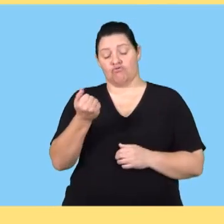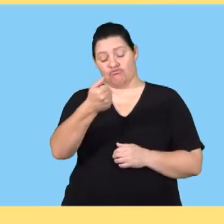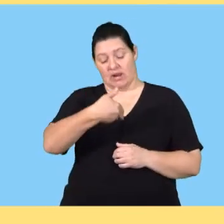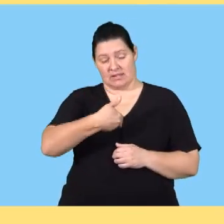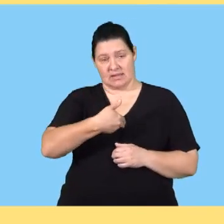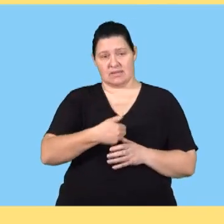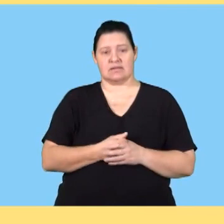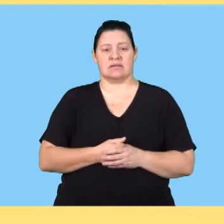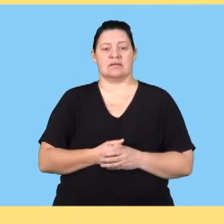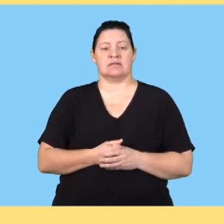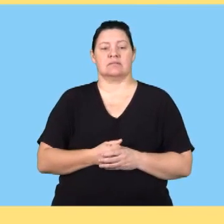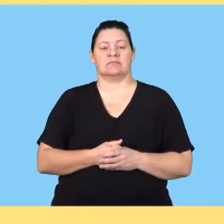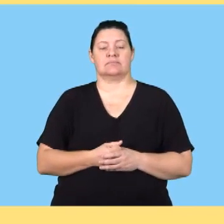rendered.